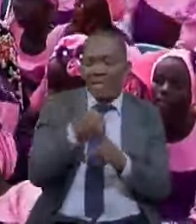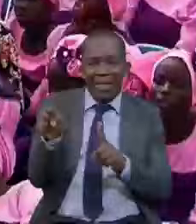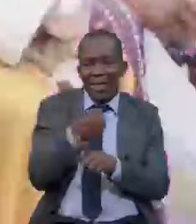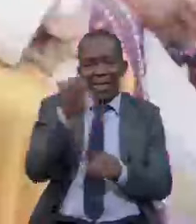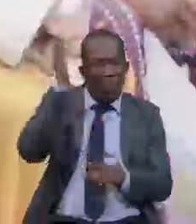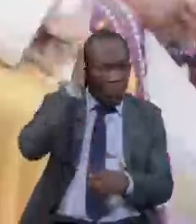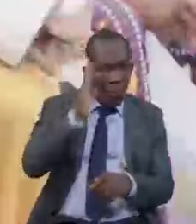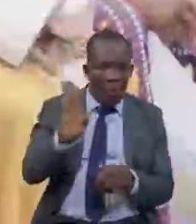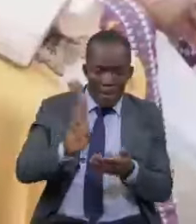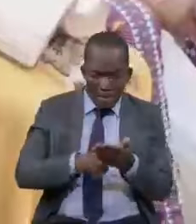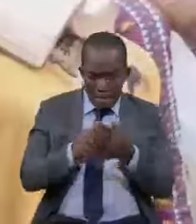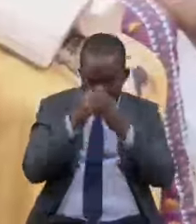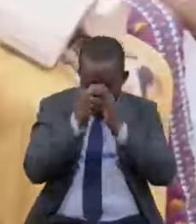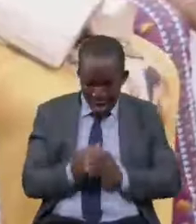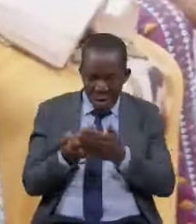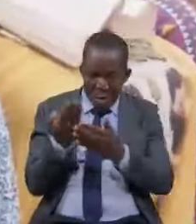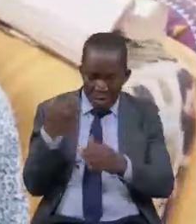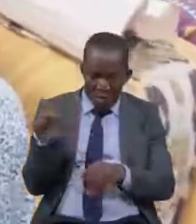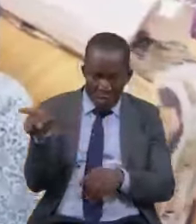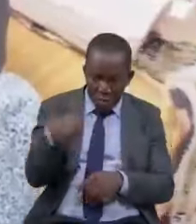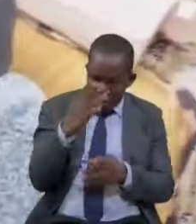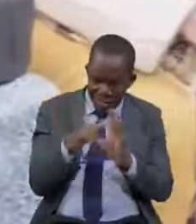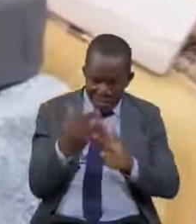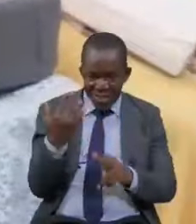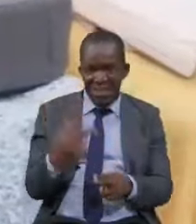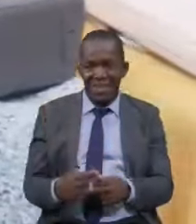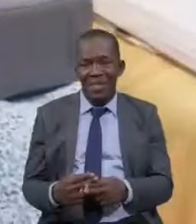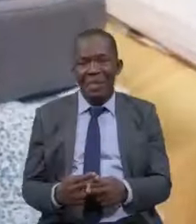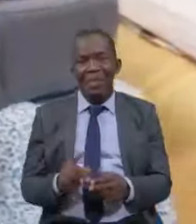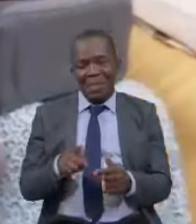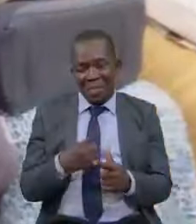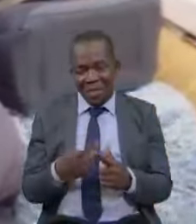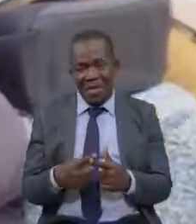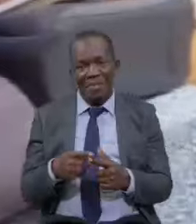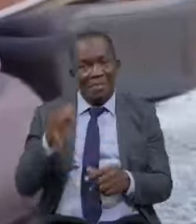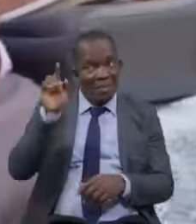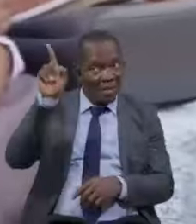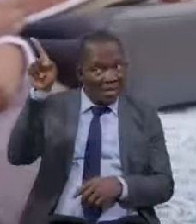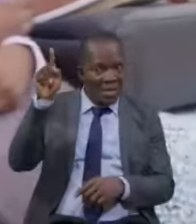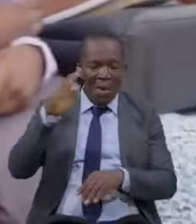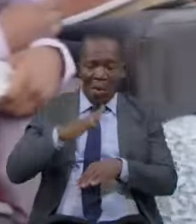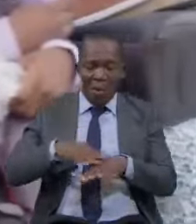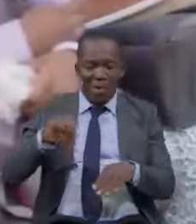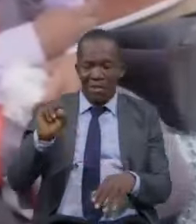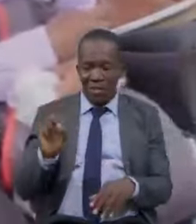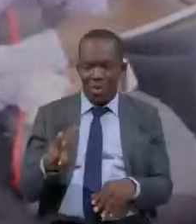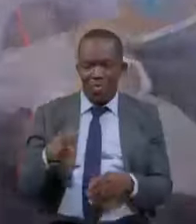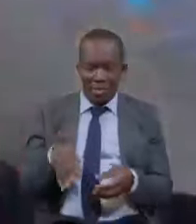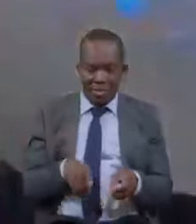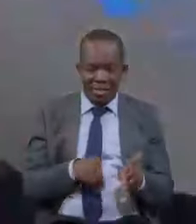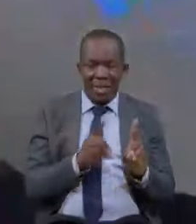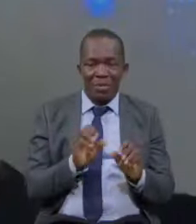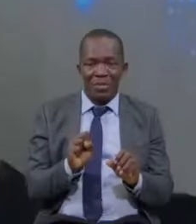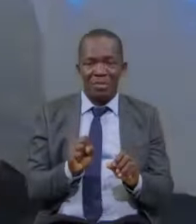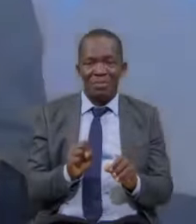name. Then he called his 12 disciples together, and he gave